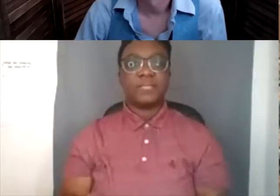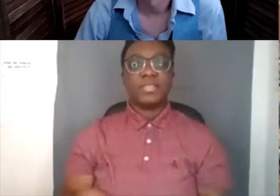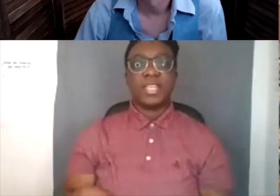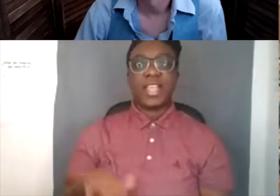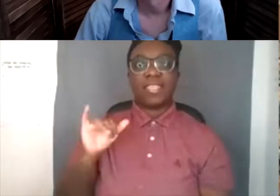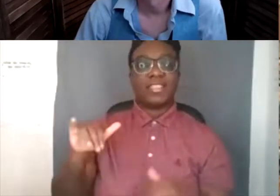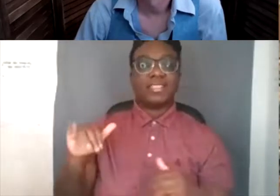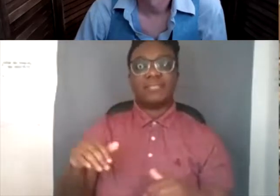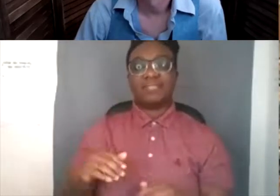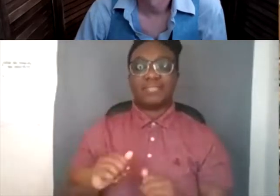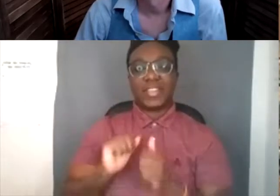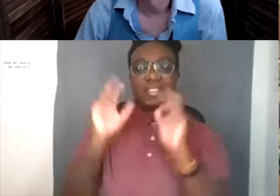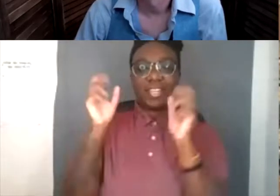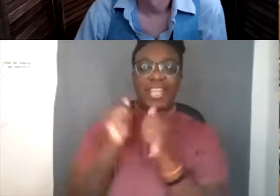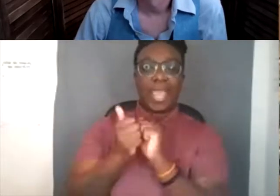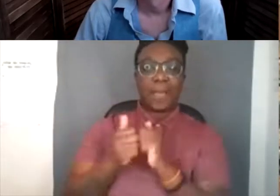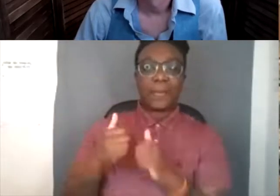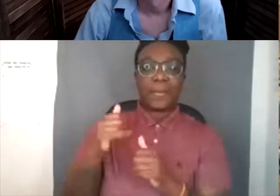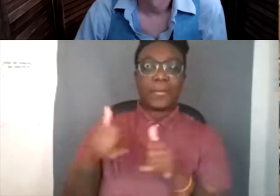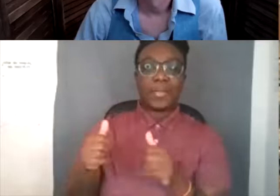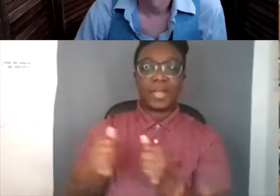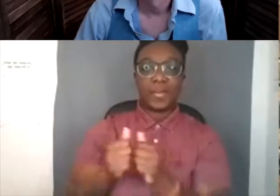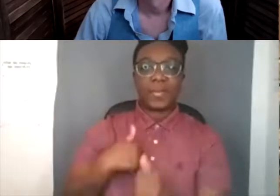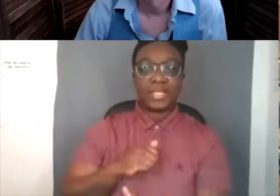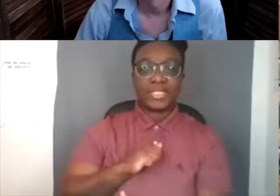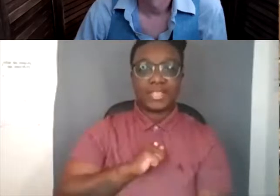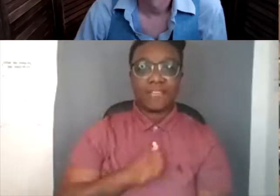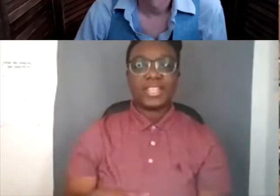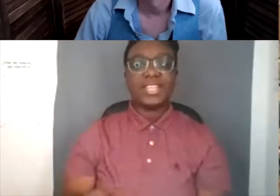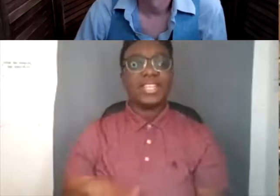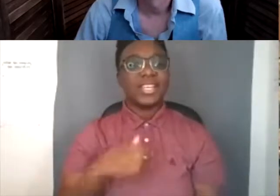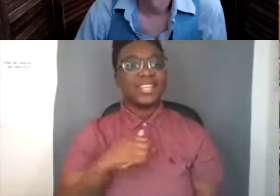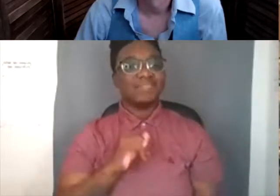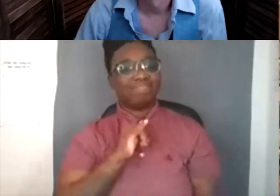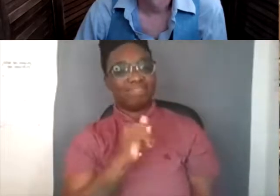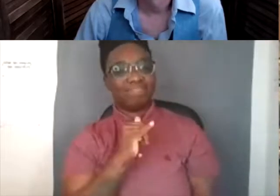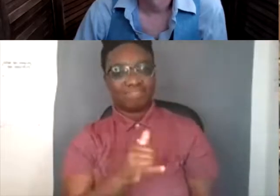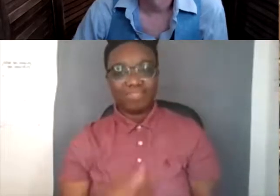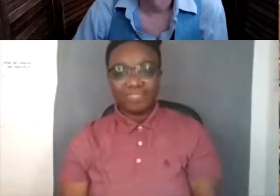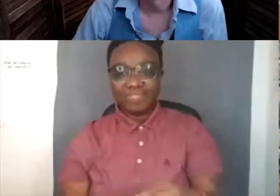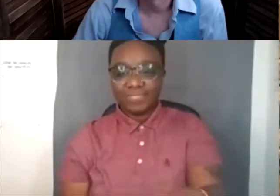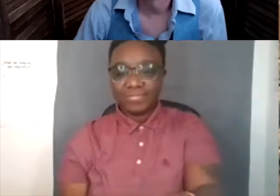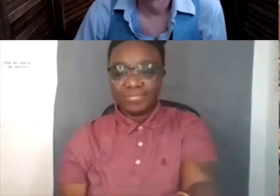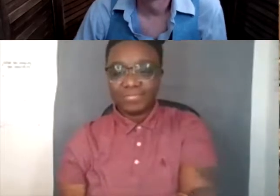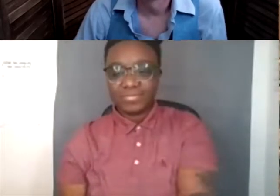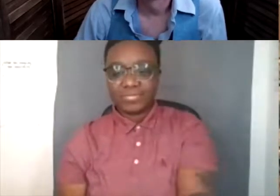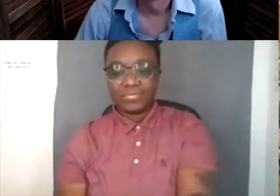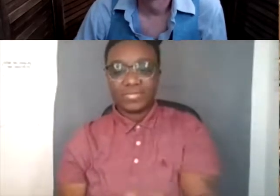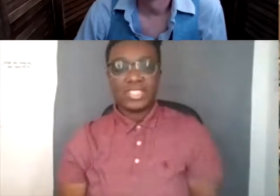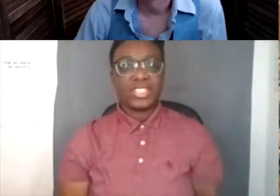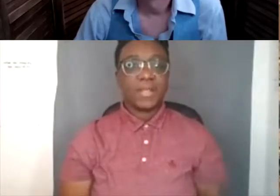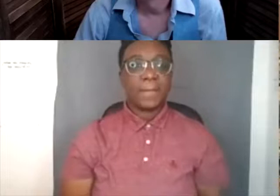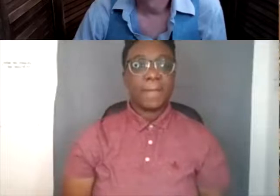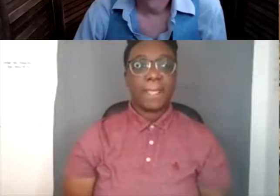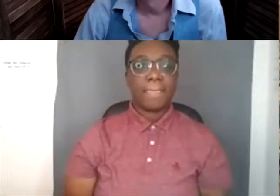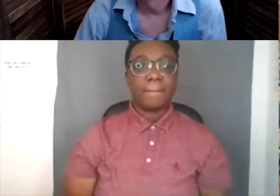with myself. Yeah. I do as well. Do you also, you've played, well,